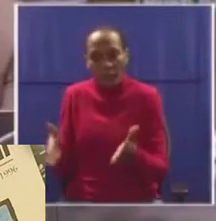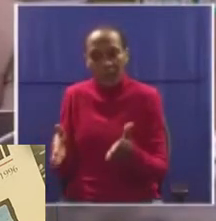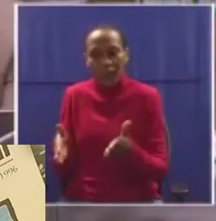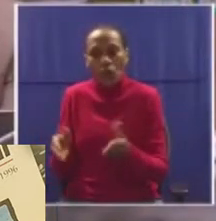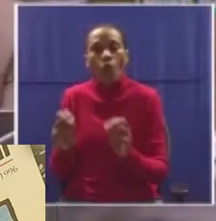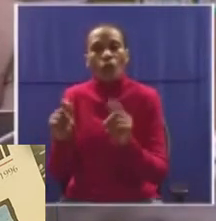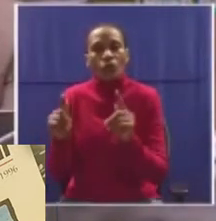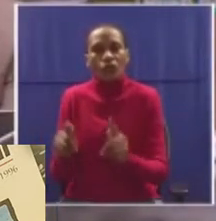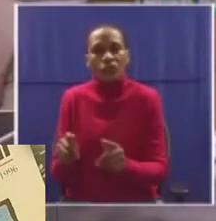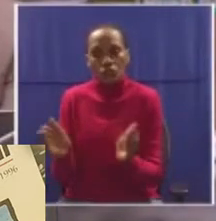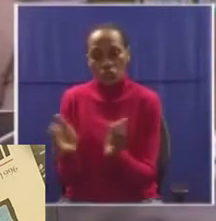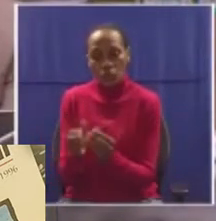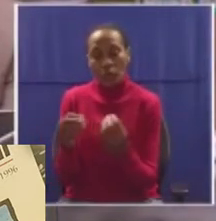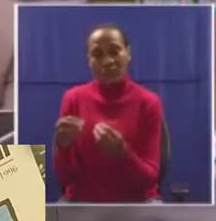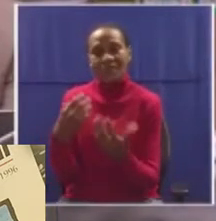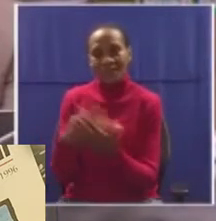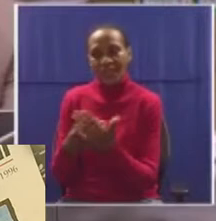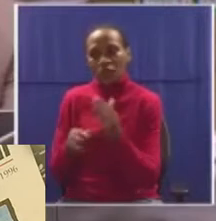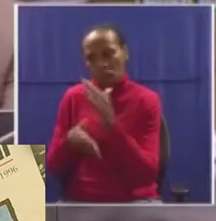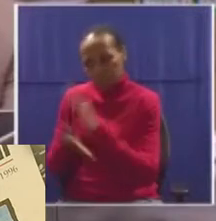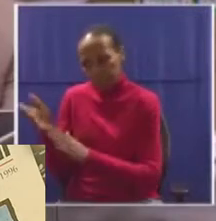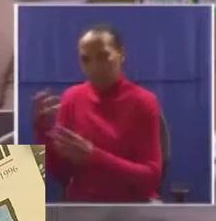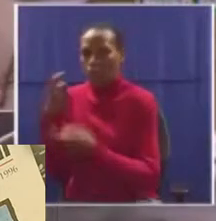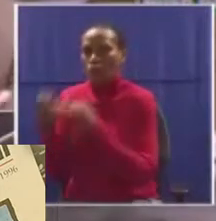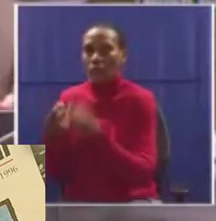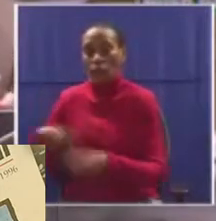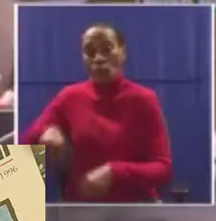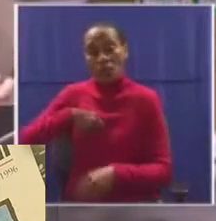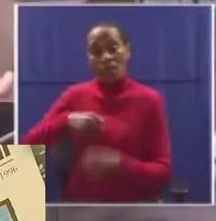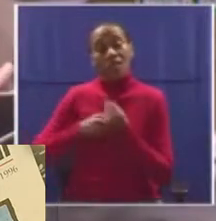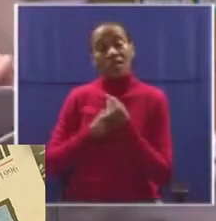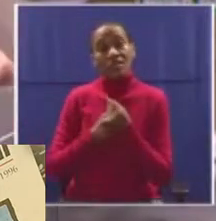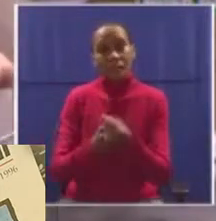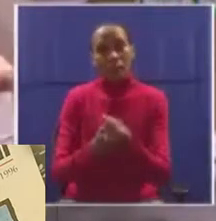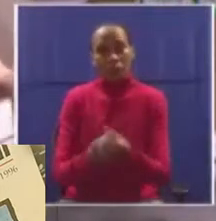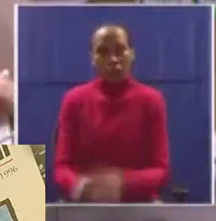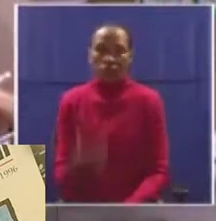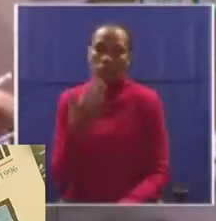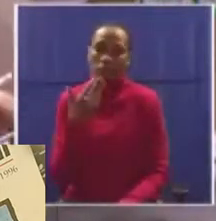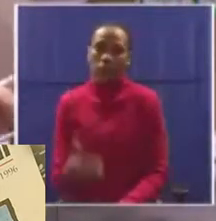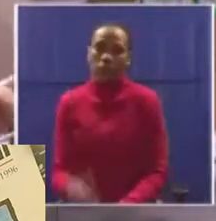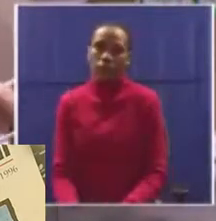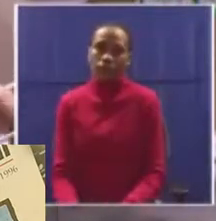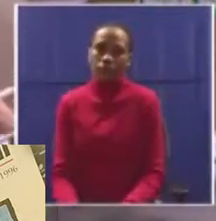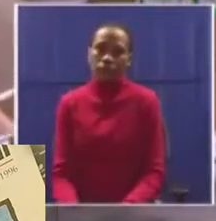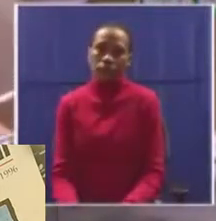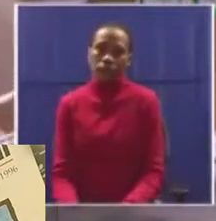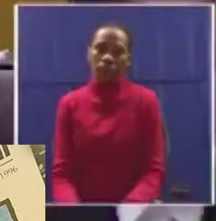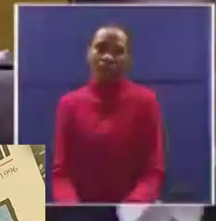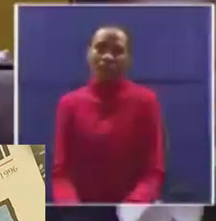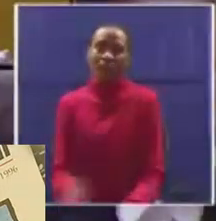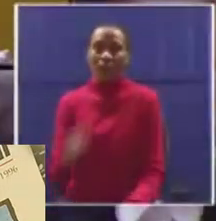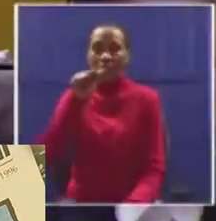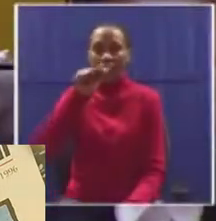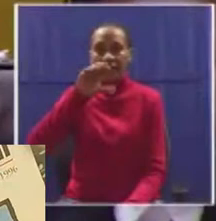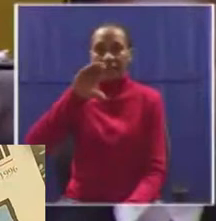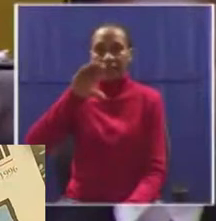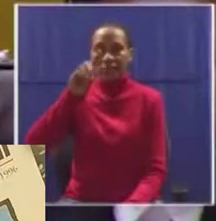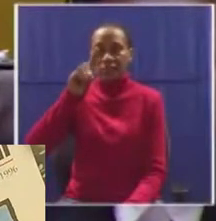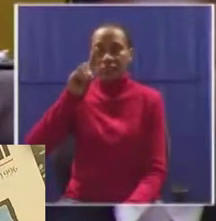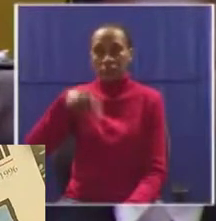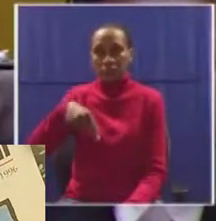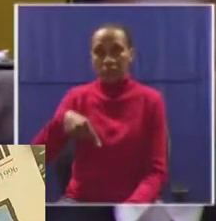extremely important and the FF plus supports this motion and the report I thank you thank you acdp